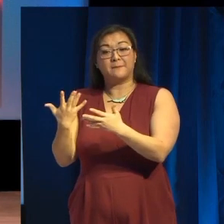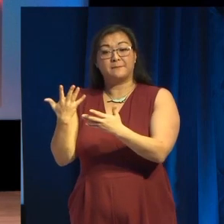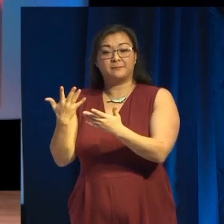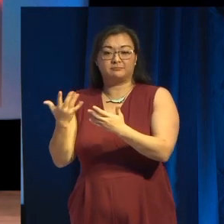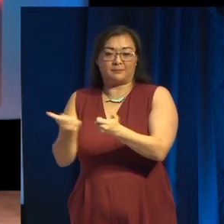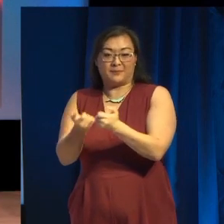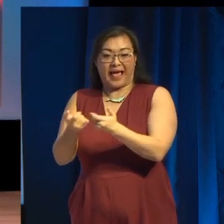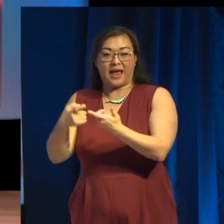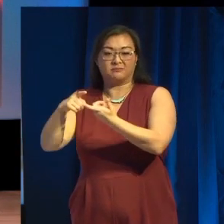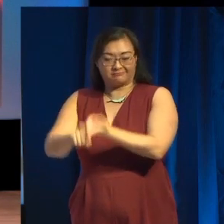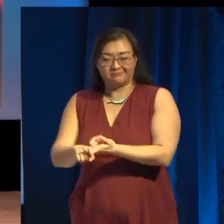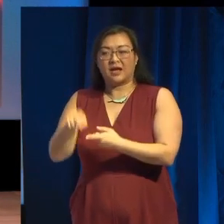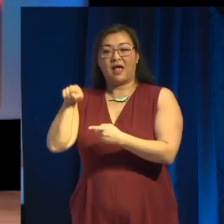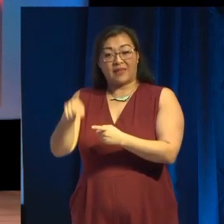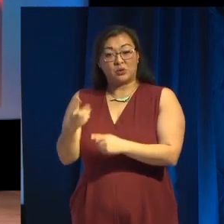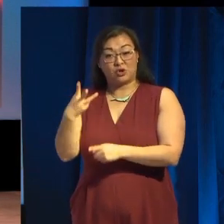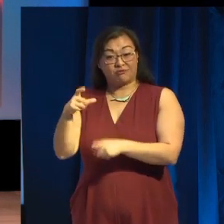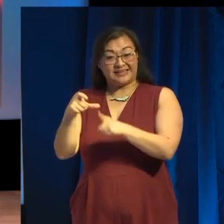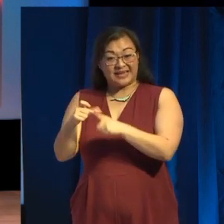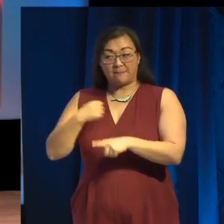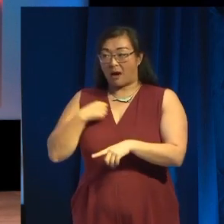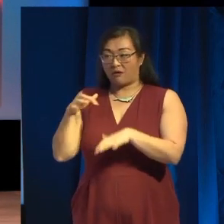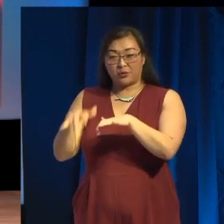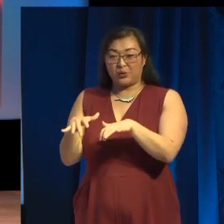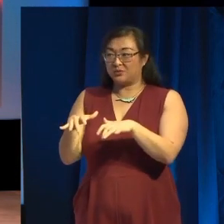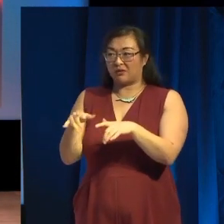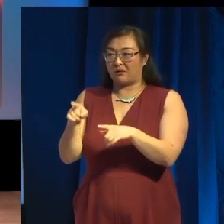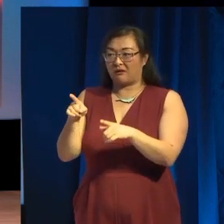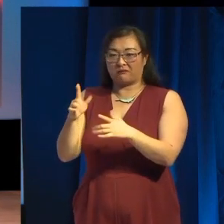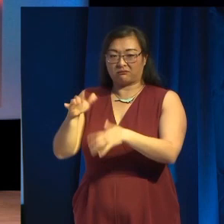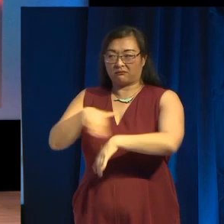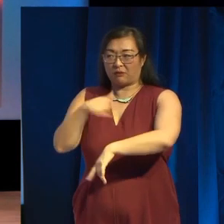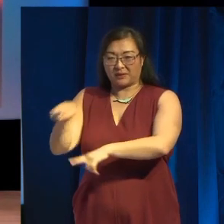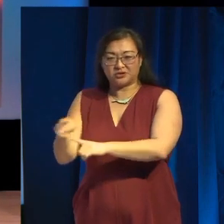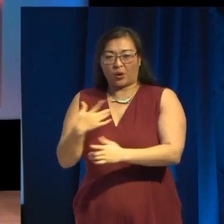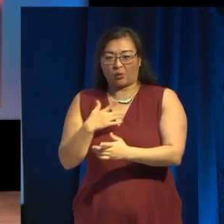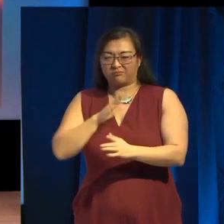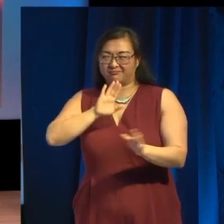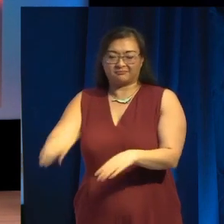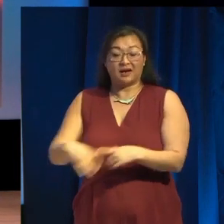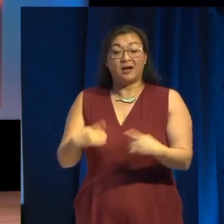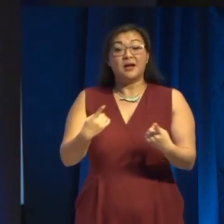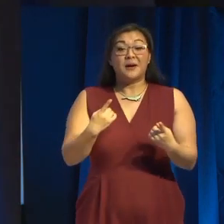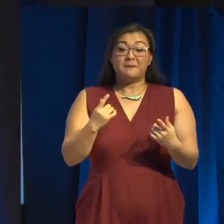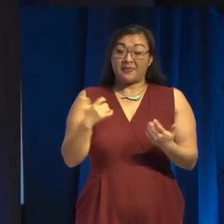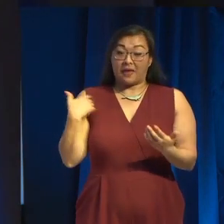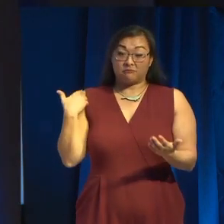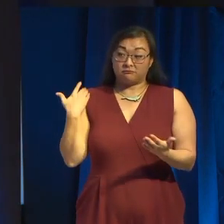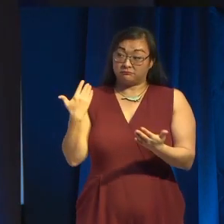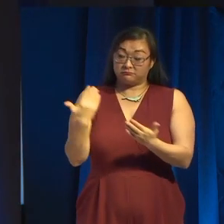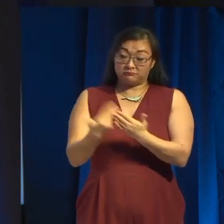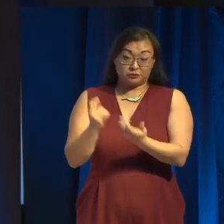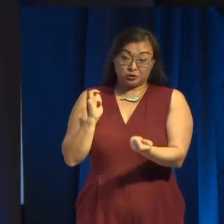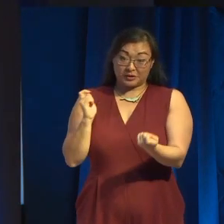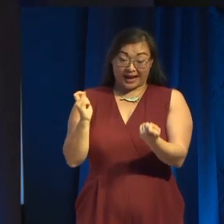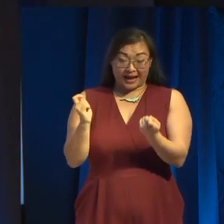play 3D games. So I boycotted them. But things changed gradually, and especially